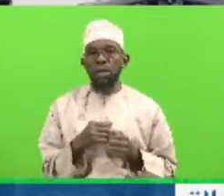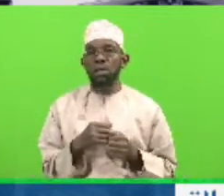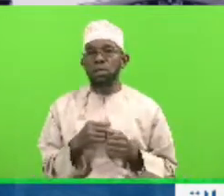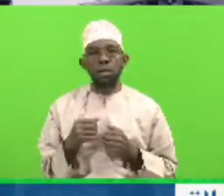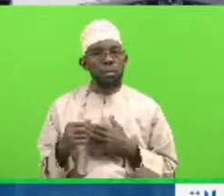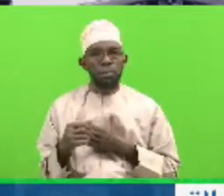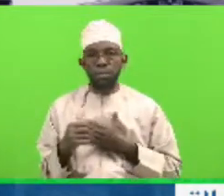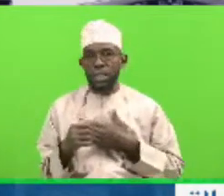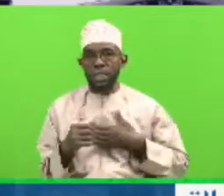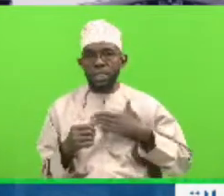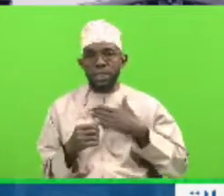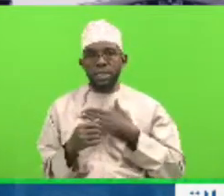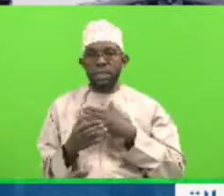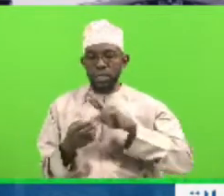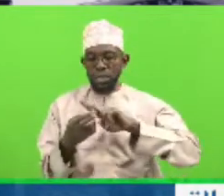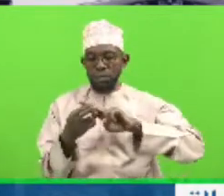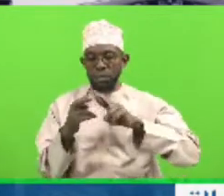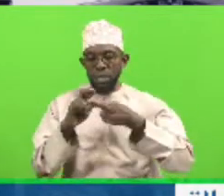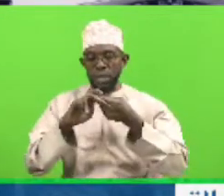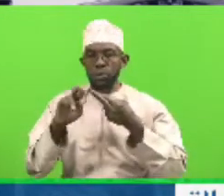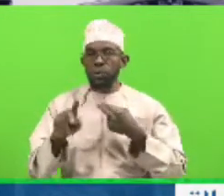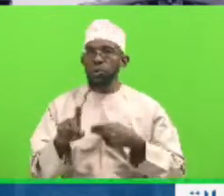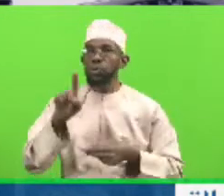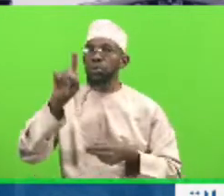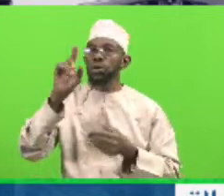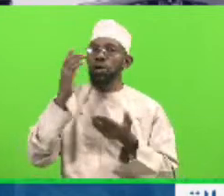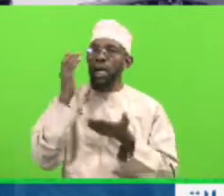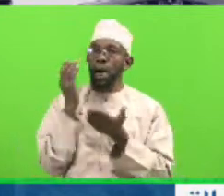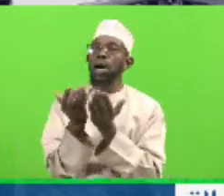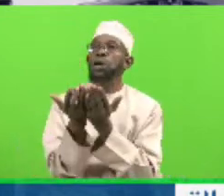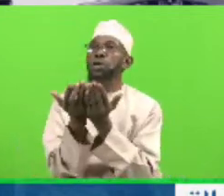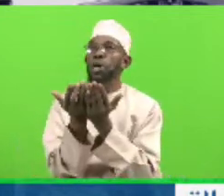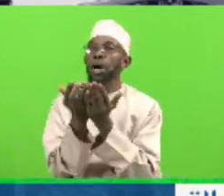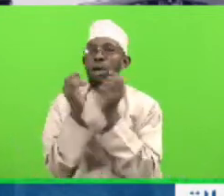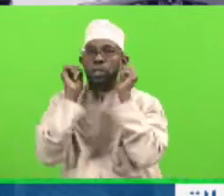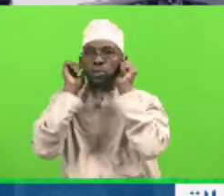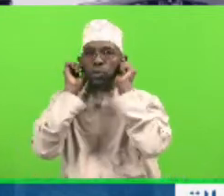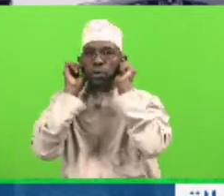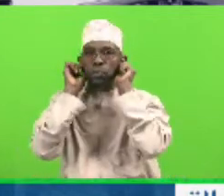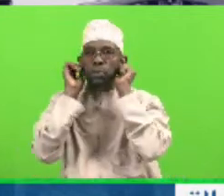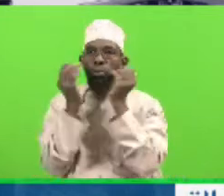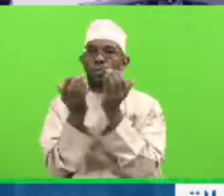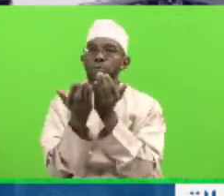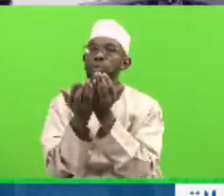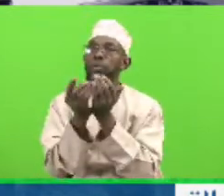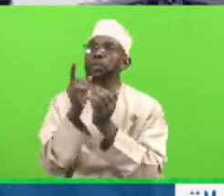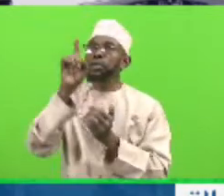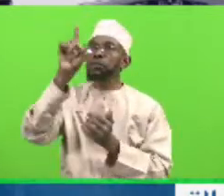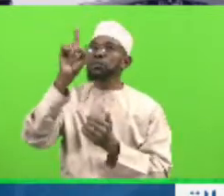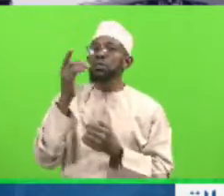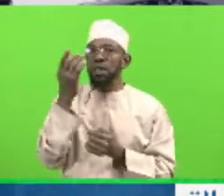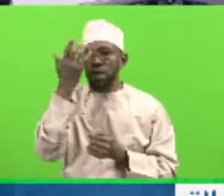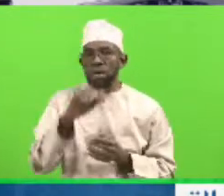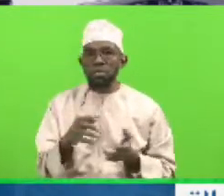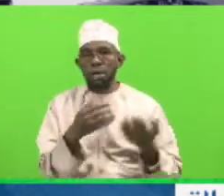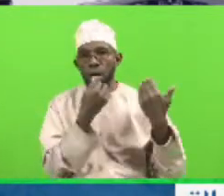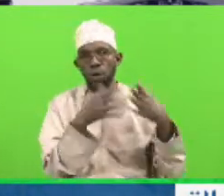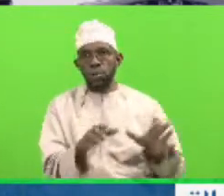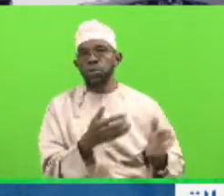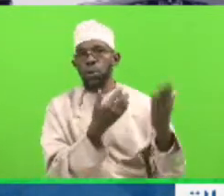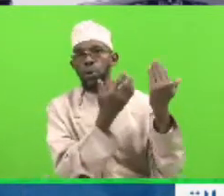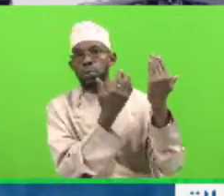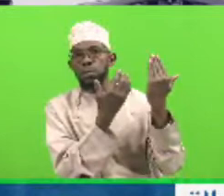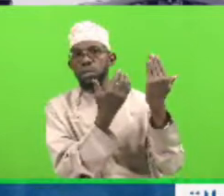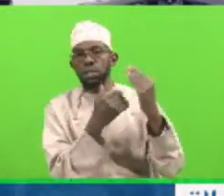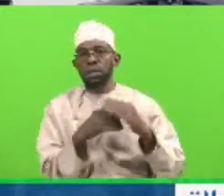Sincerely repent to Allah subhanahu wa ta'ala. And mend your ways. And never lose hope in Allah subhanahu